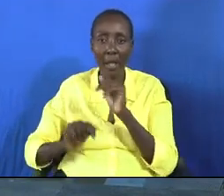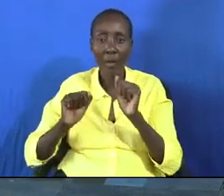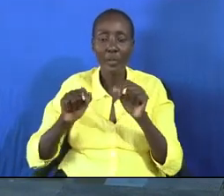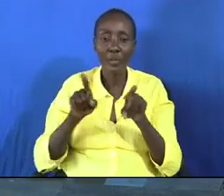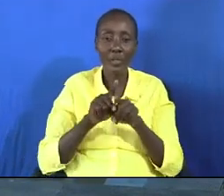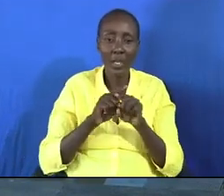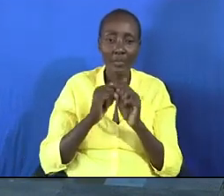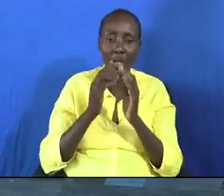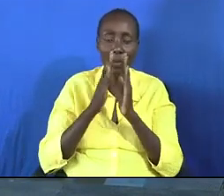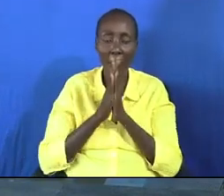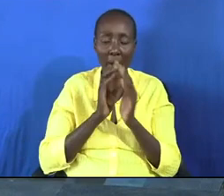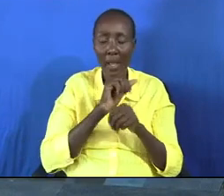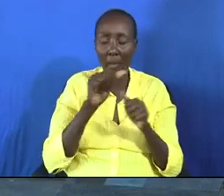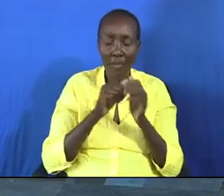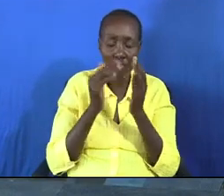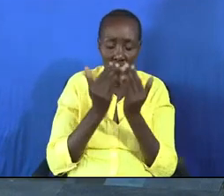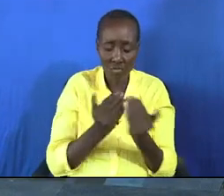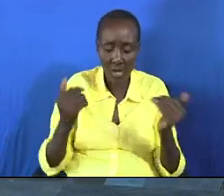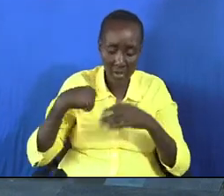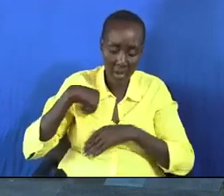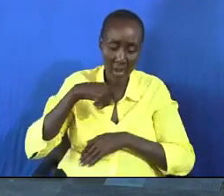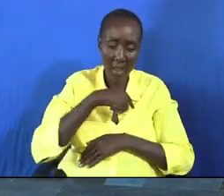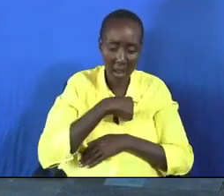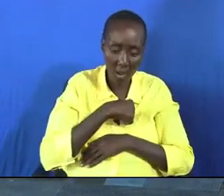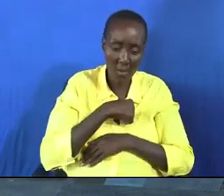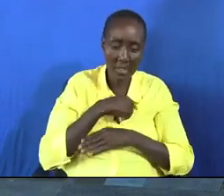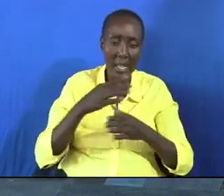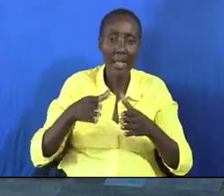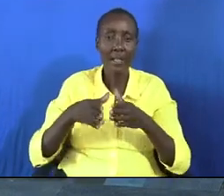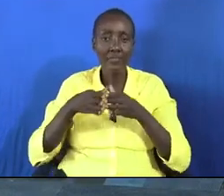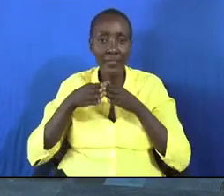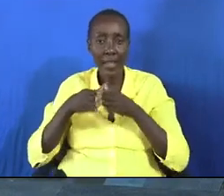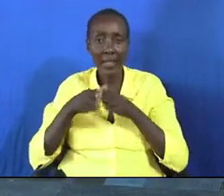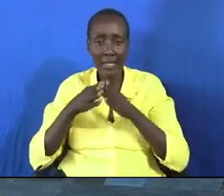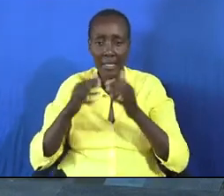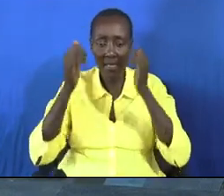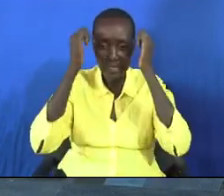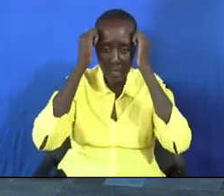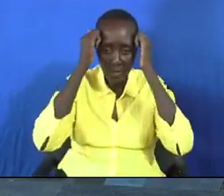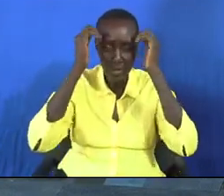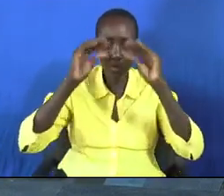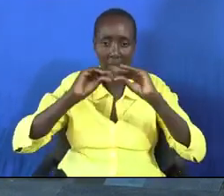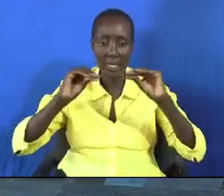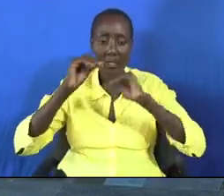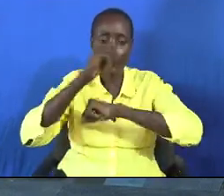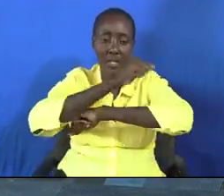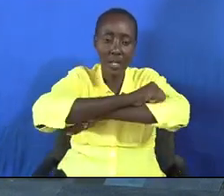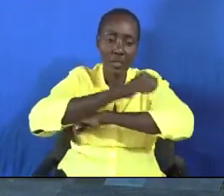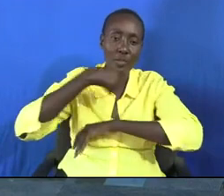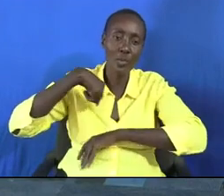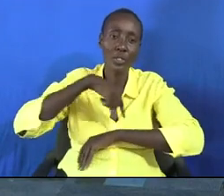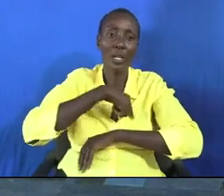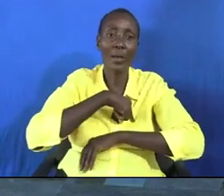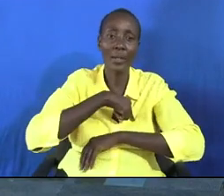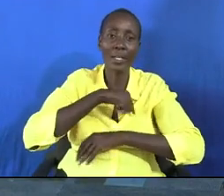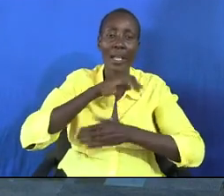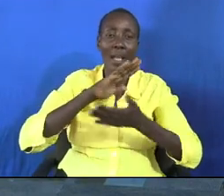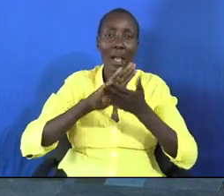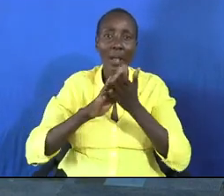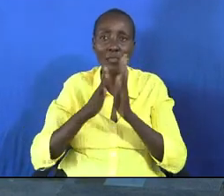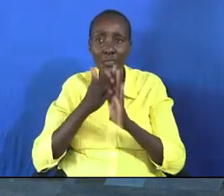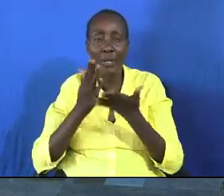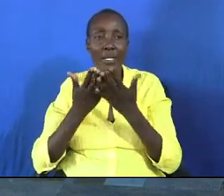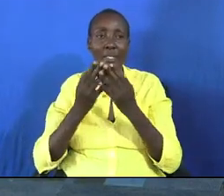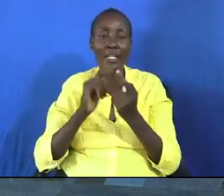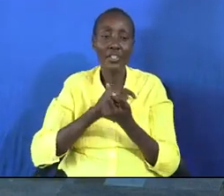where we can talk about our children, the sex education that is being taught in our schools and nobody is standing